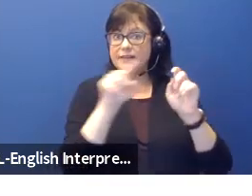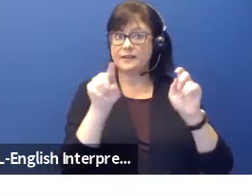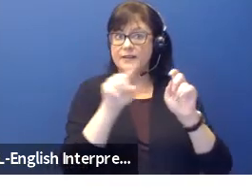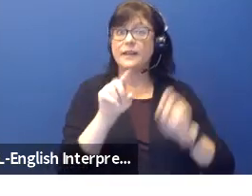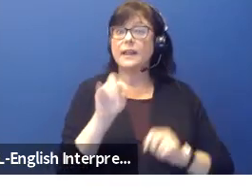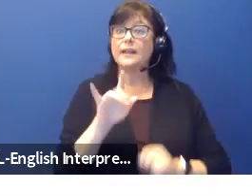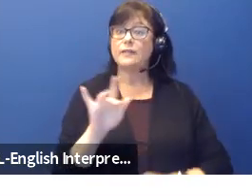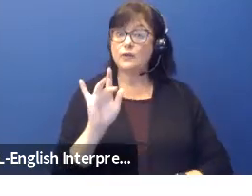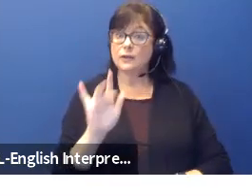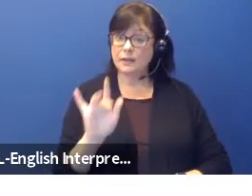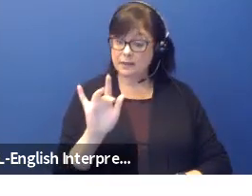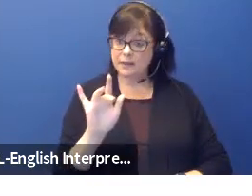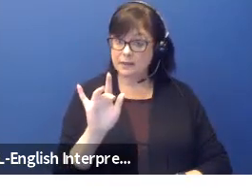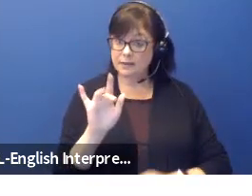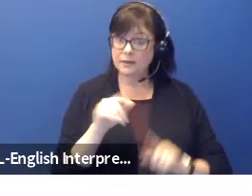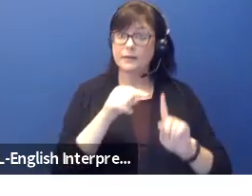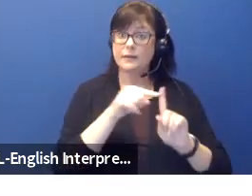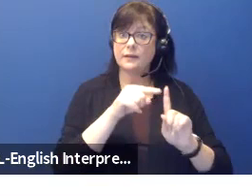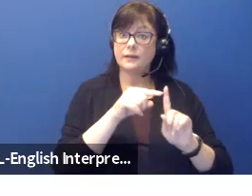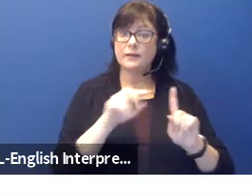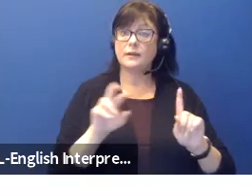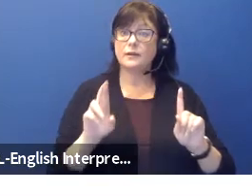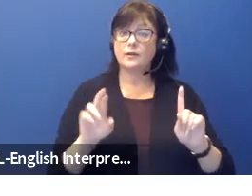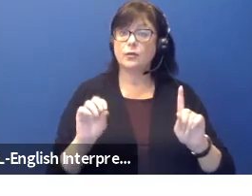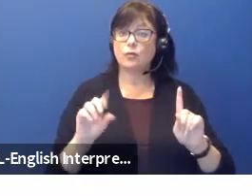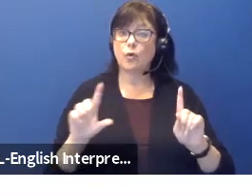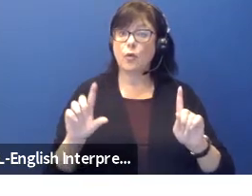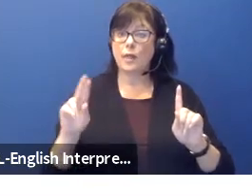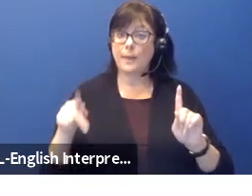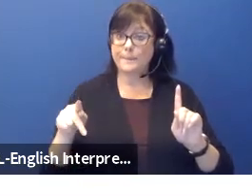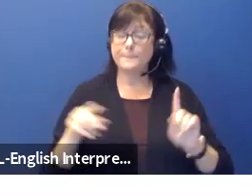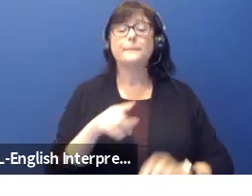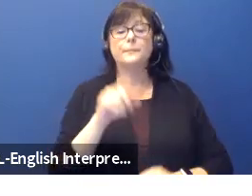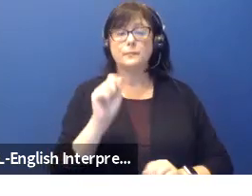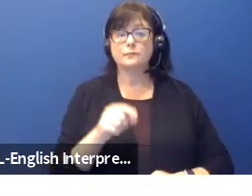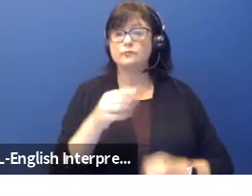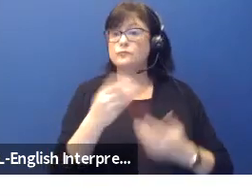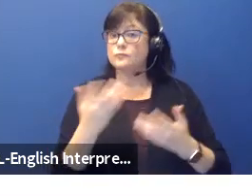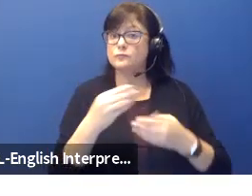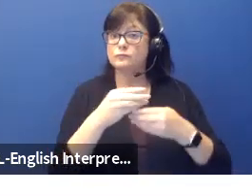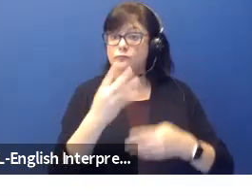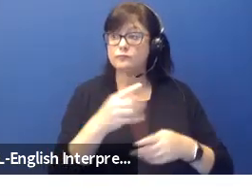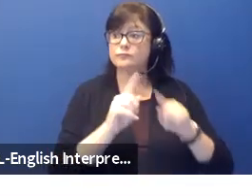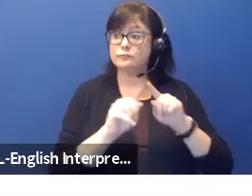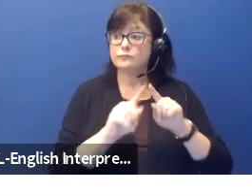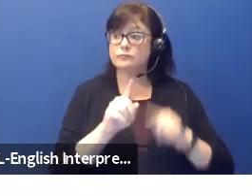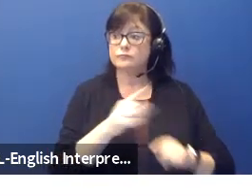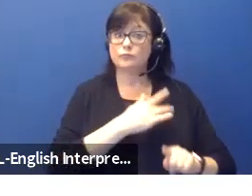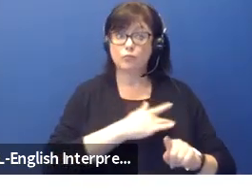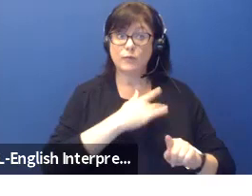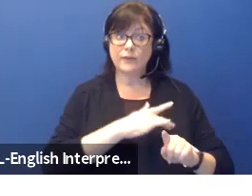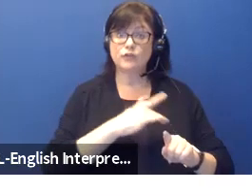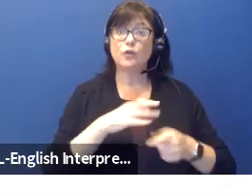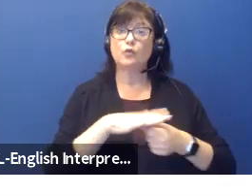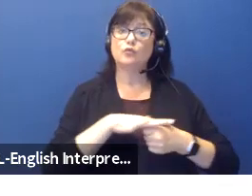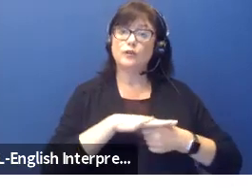reports, when you get onto the reporting site, you can access provincial or regional